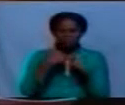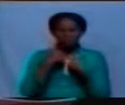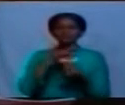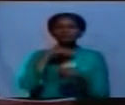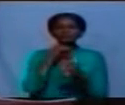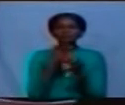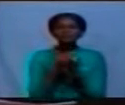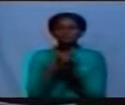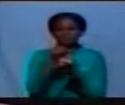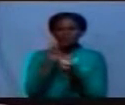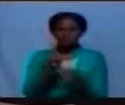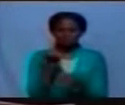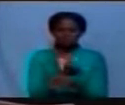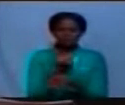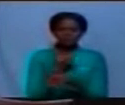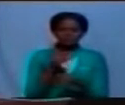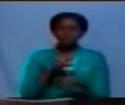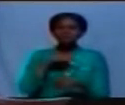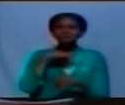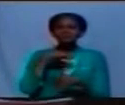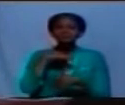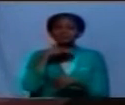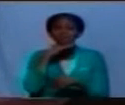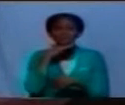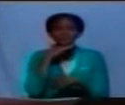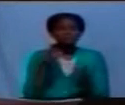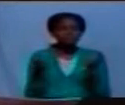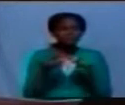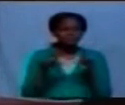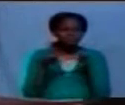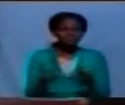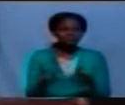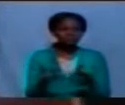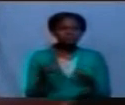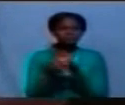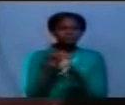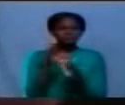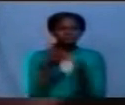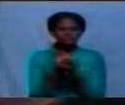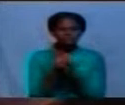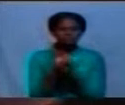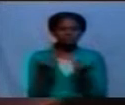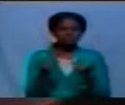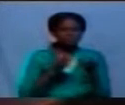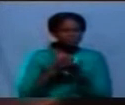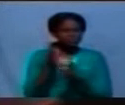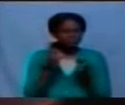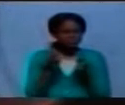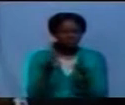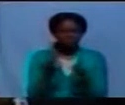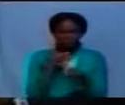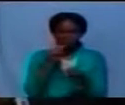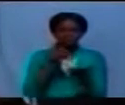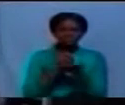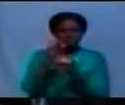that you can only save if your expenditure is lower than your income. In fact, is this a correct picture? That's not a correct